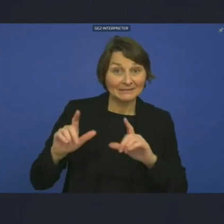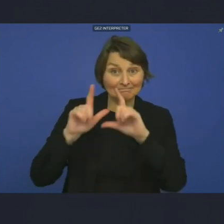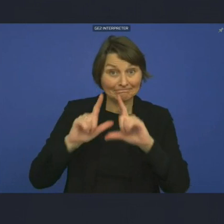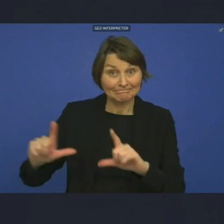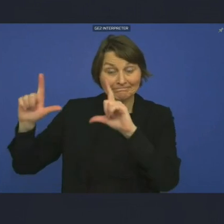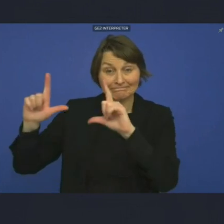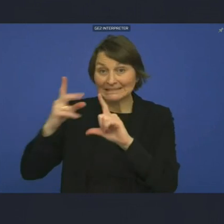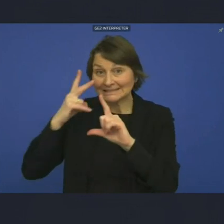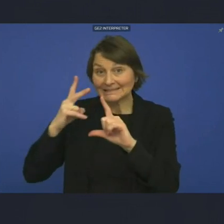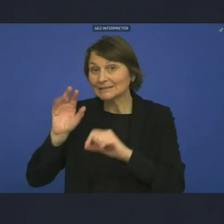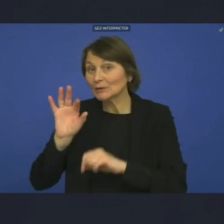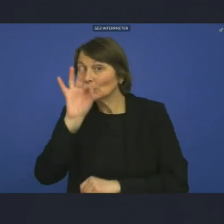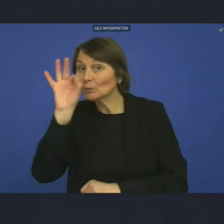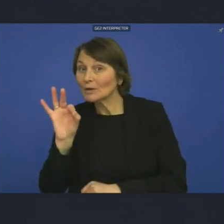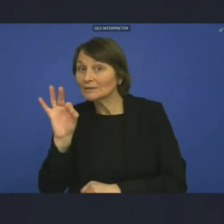Yes.